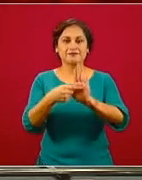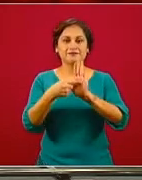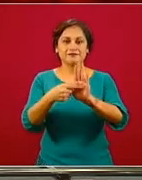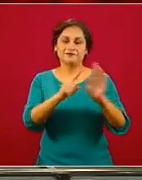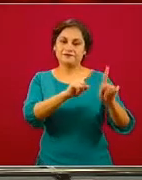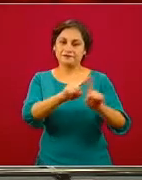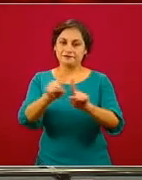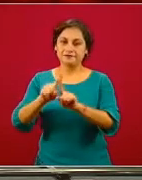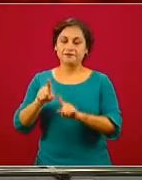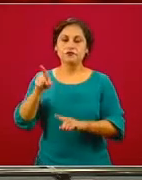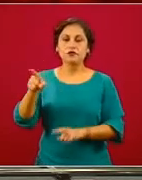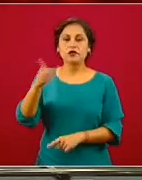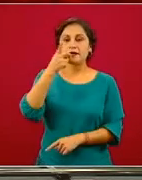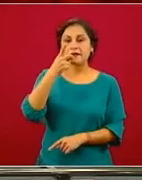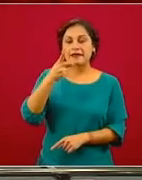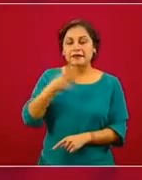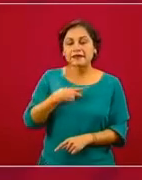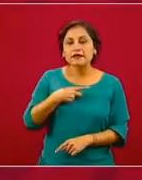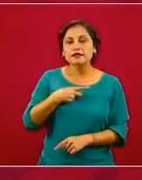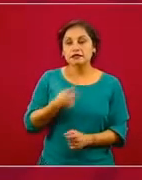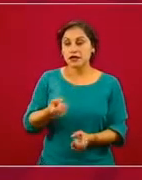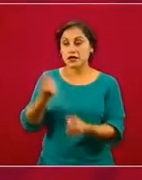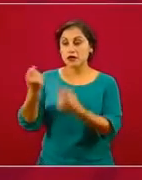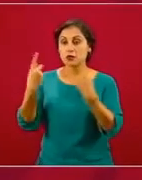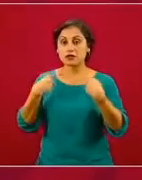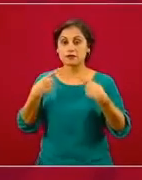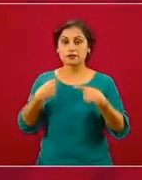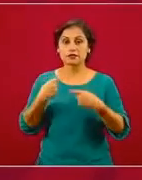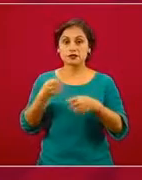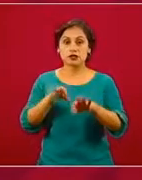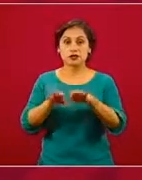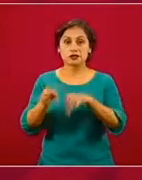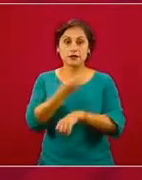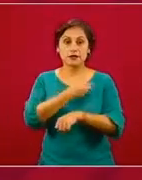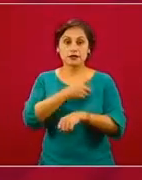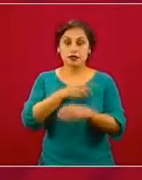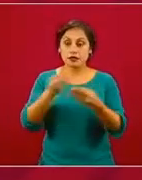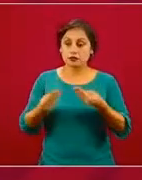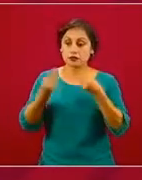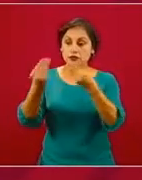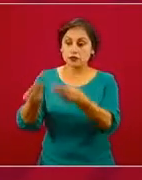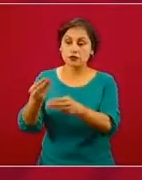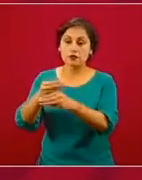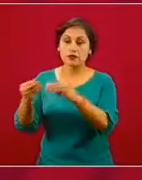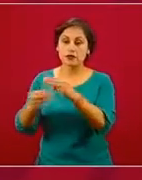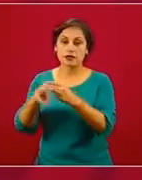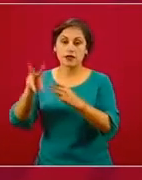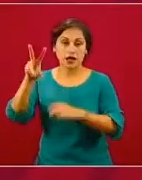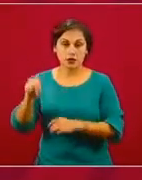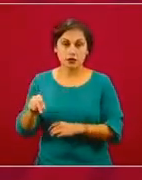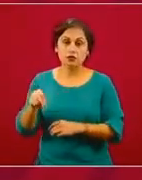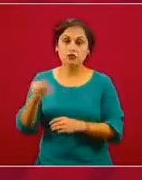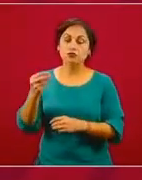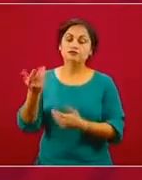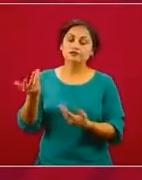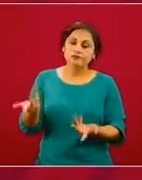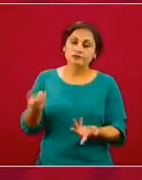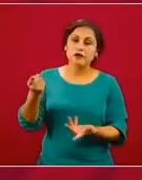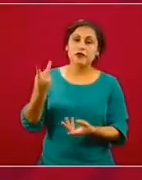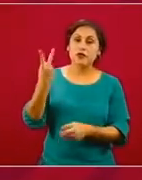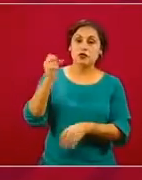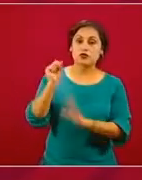workers? Well, the information we have related this subject is varying continuously,